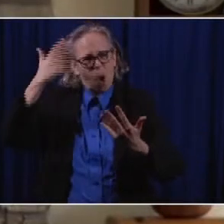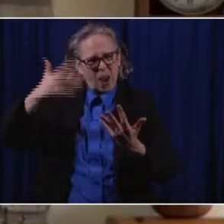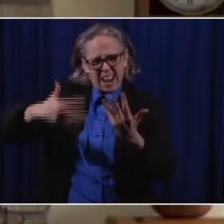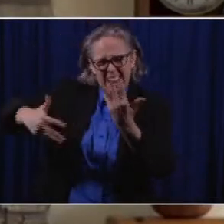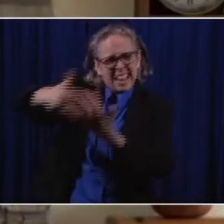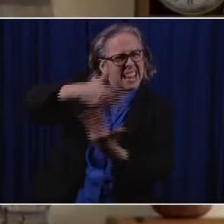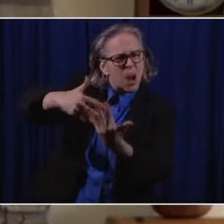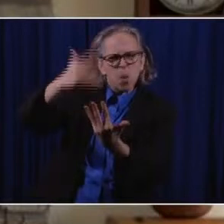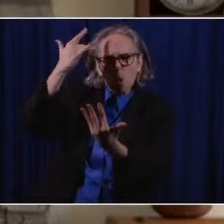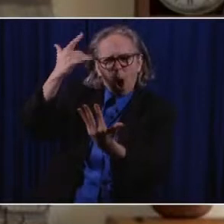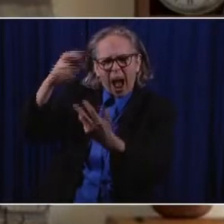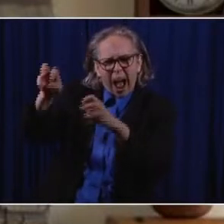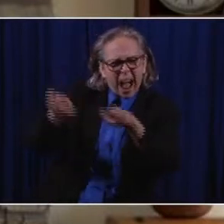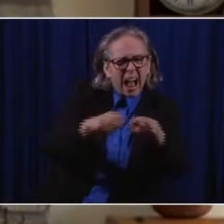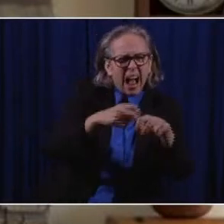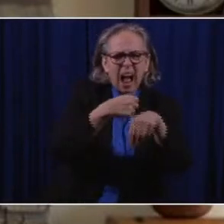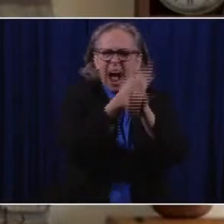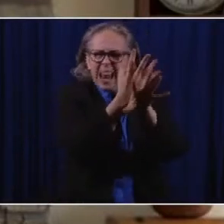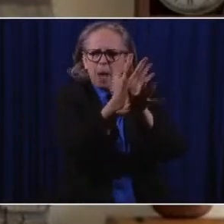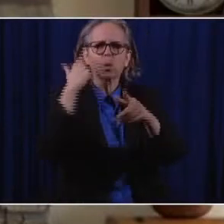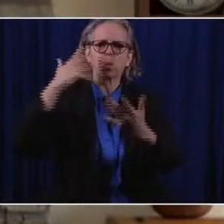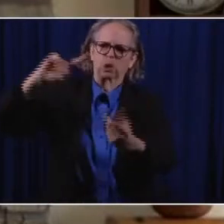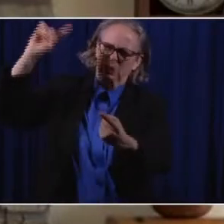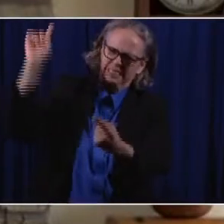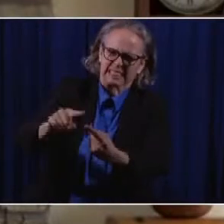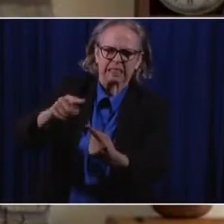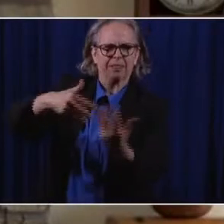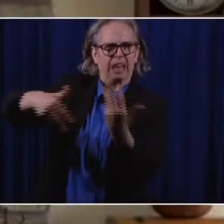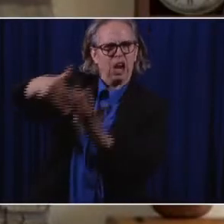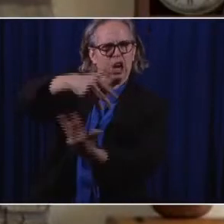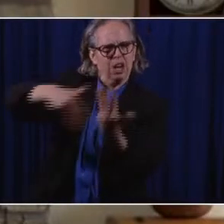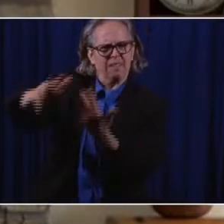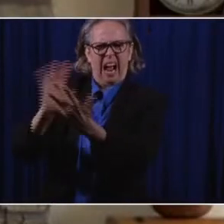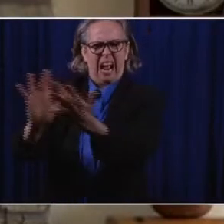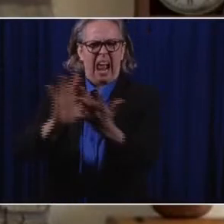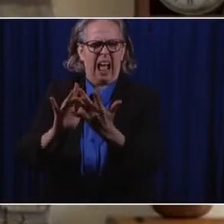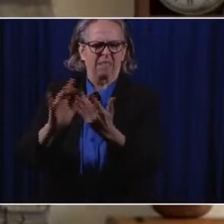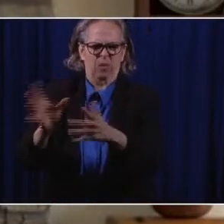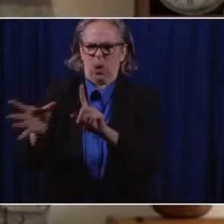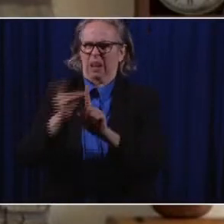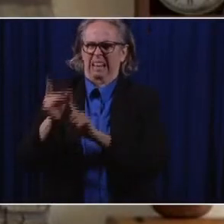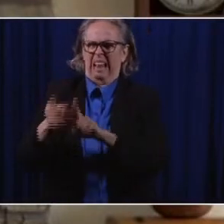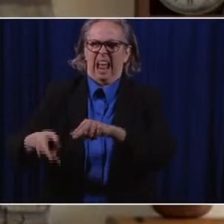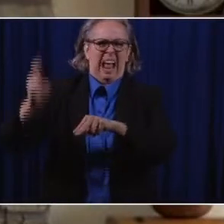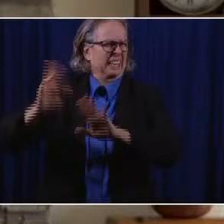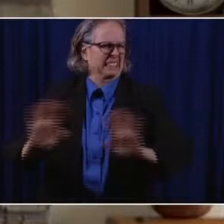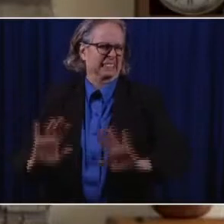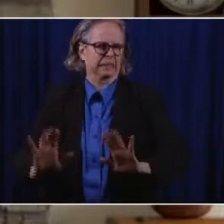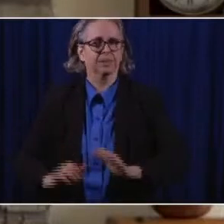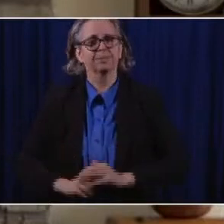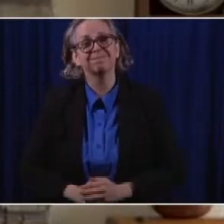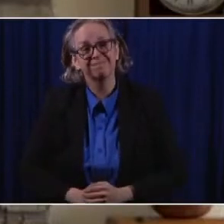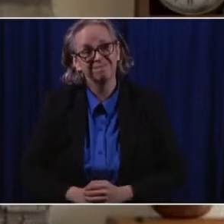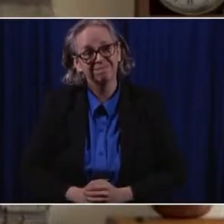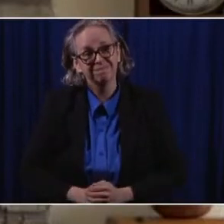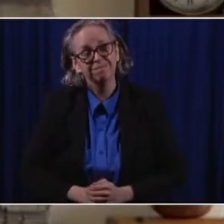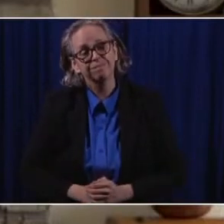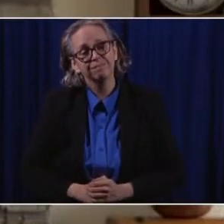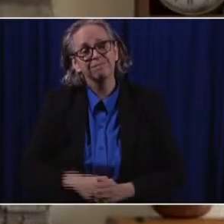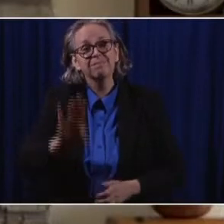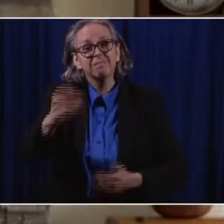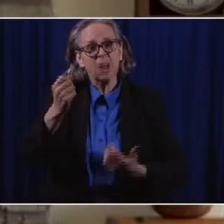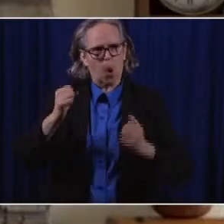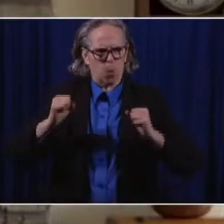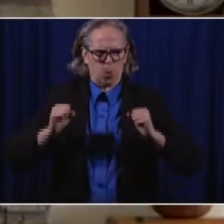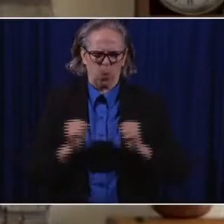Some schools have suspended winter sports until January. For those that have not